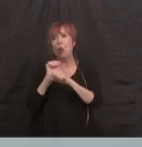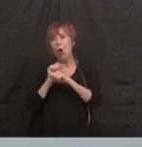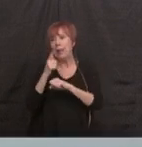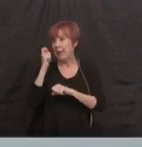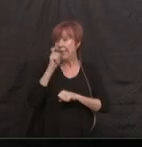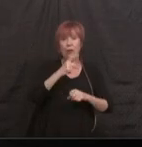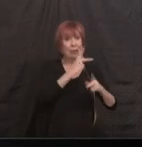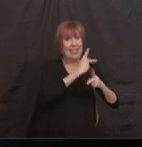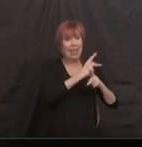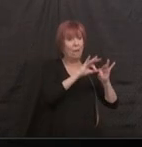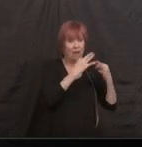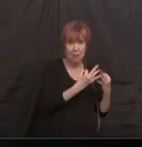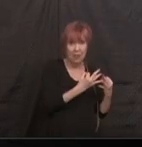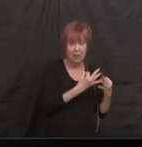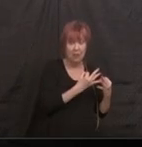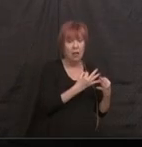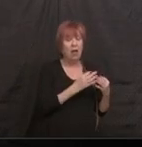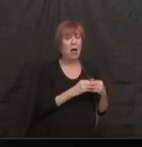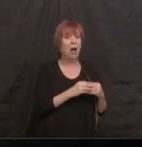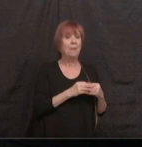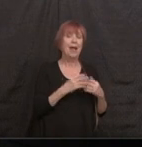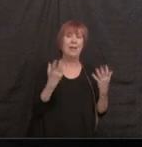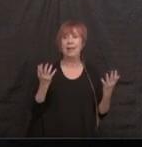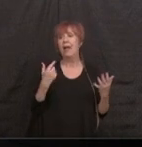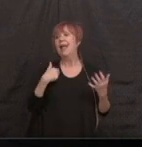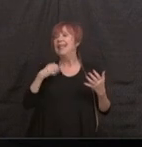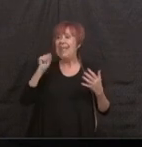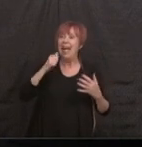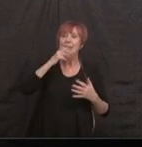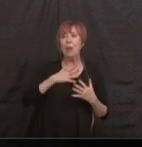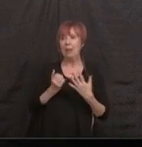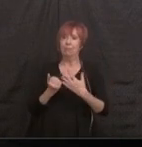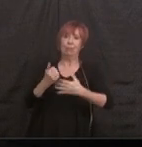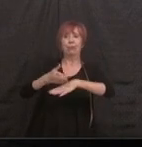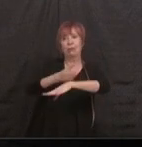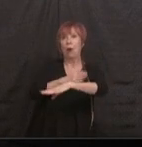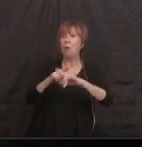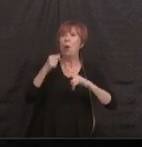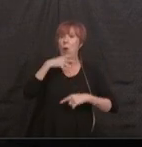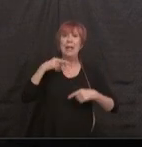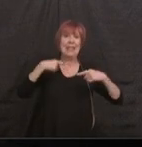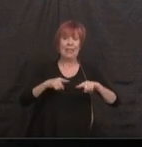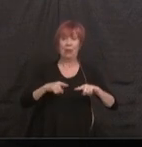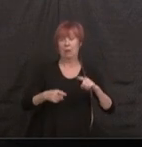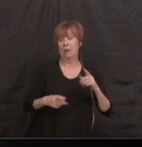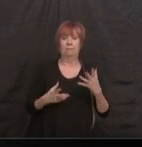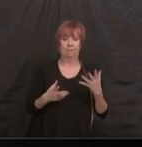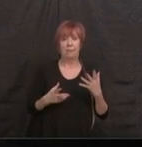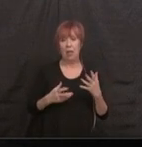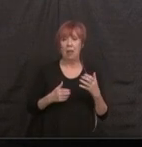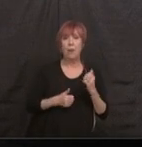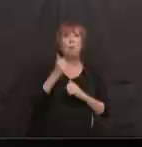their families. You know, with all of our advancement, women are still the major caregivers in this country, probably all over the